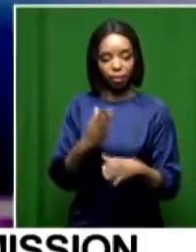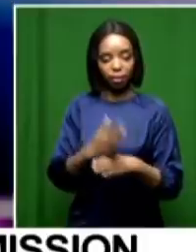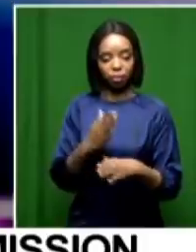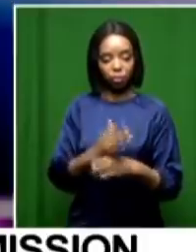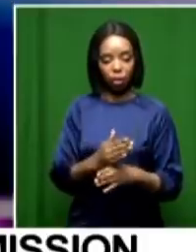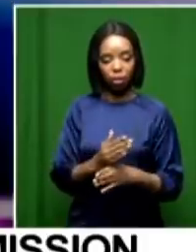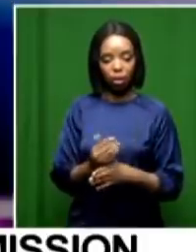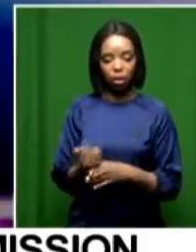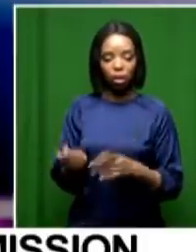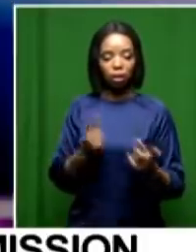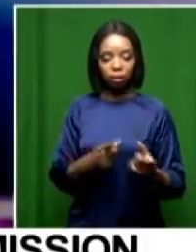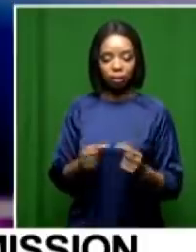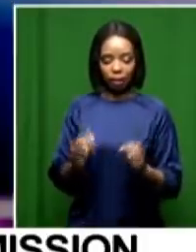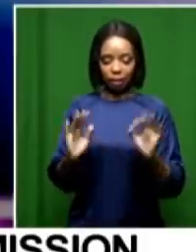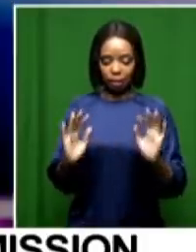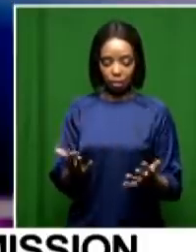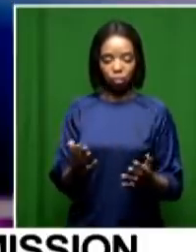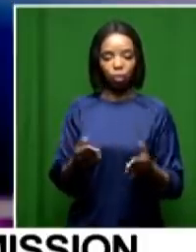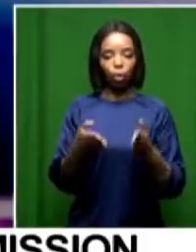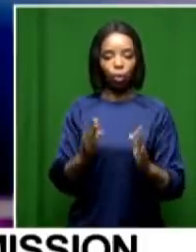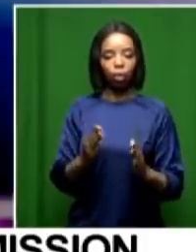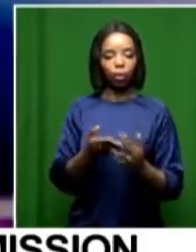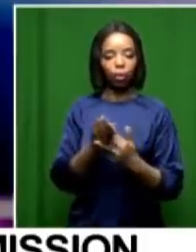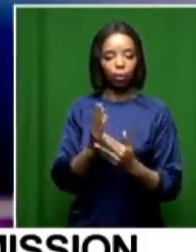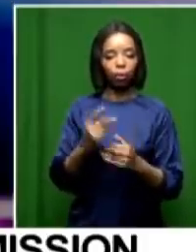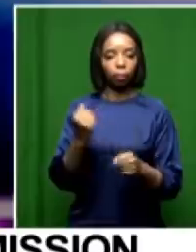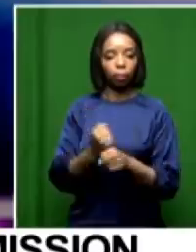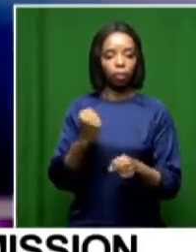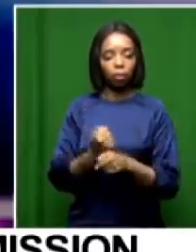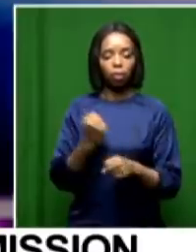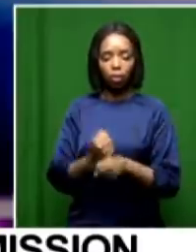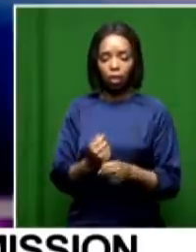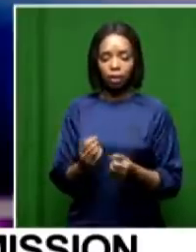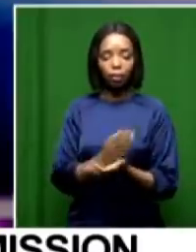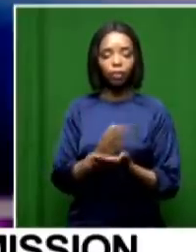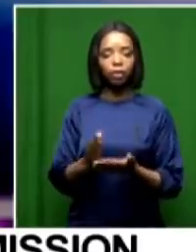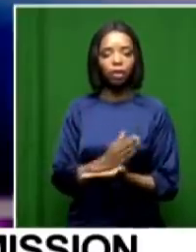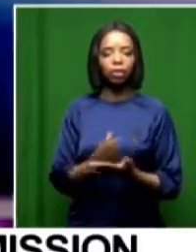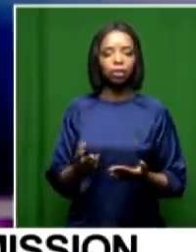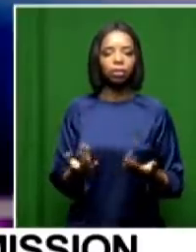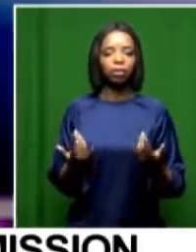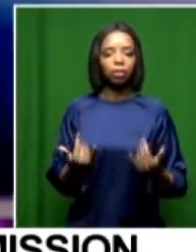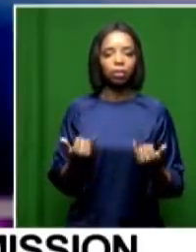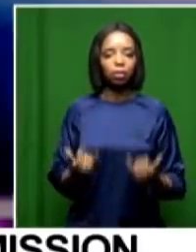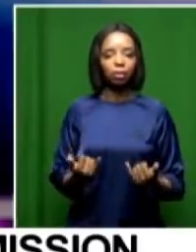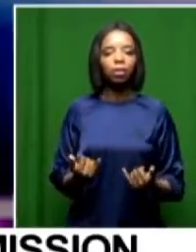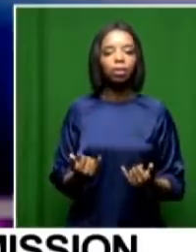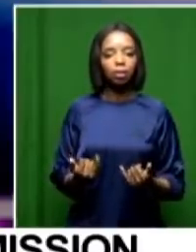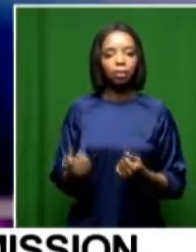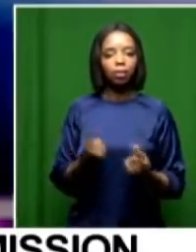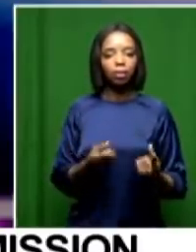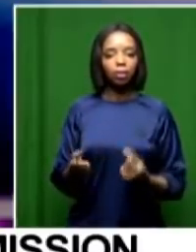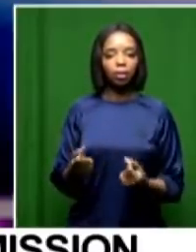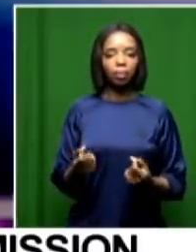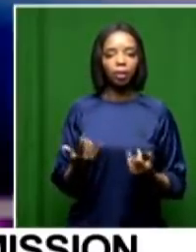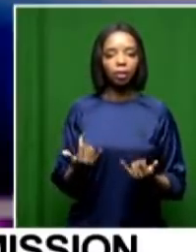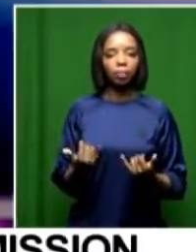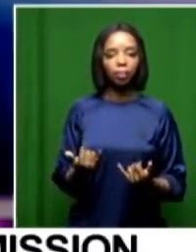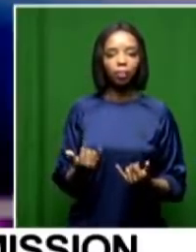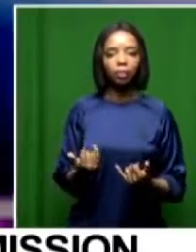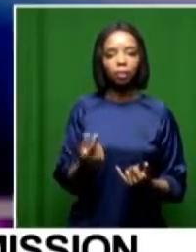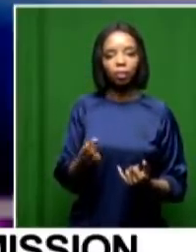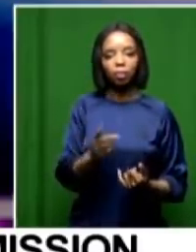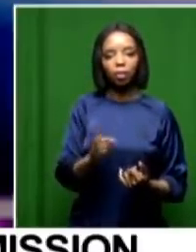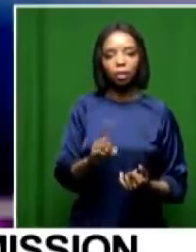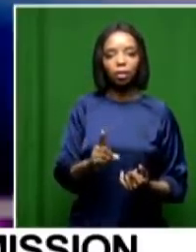with telecommunications entities, because the report on what happened in the Democratic Republic of Congo is that an agent of Glencore there was